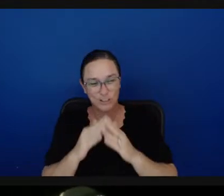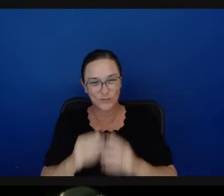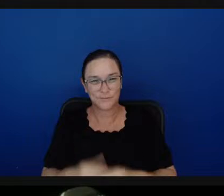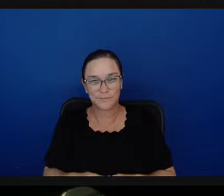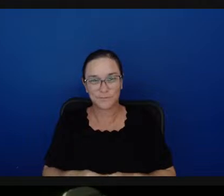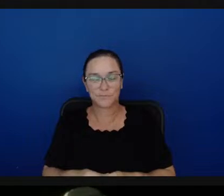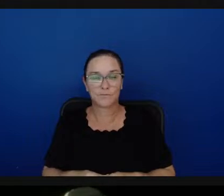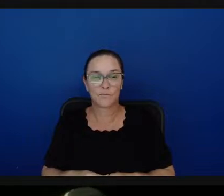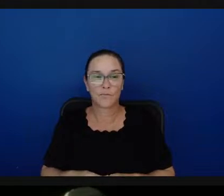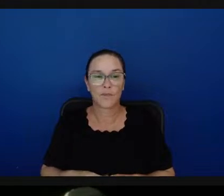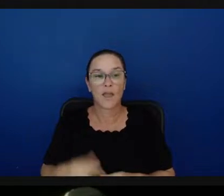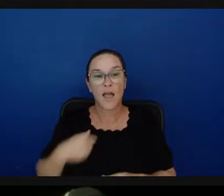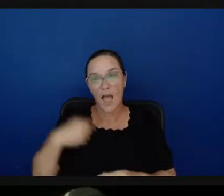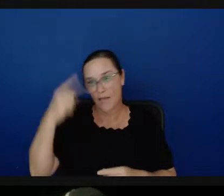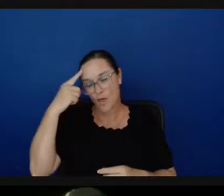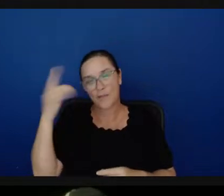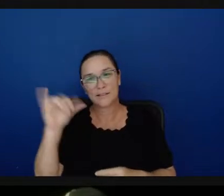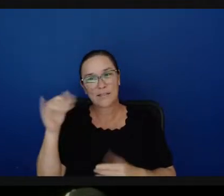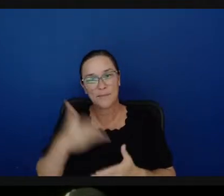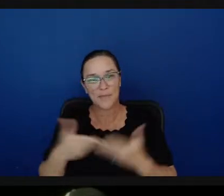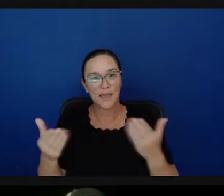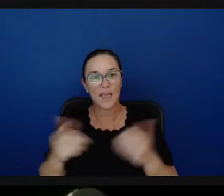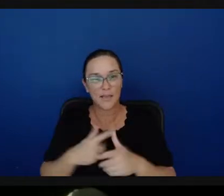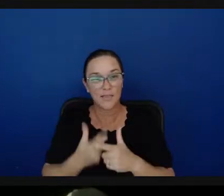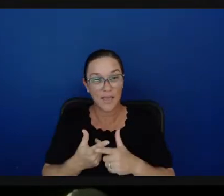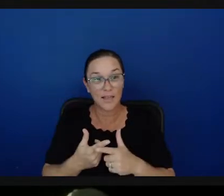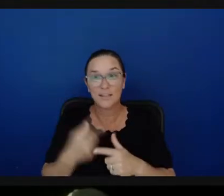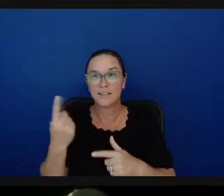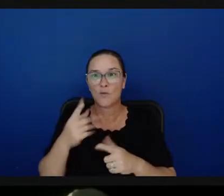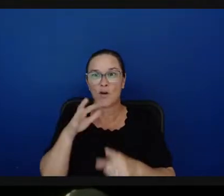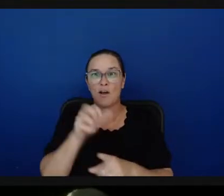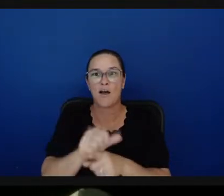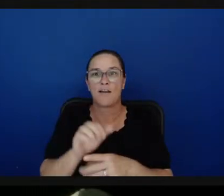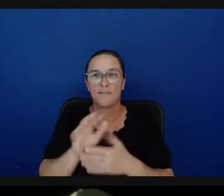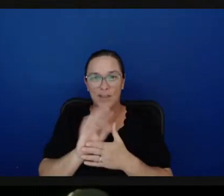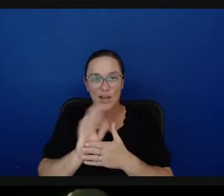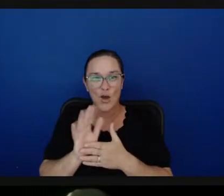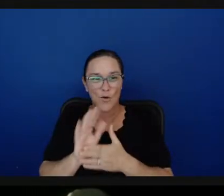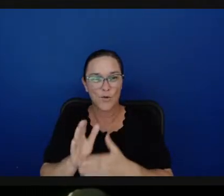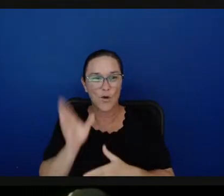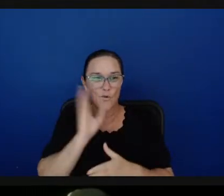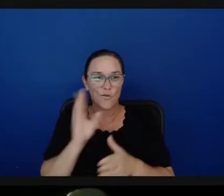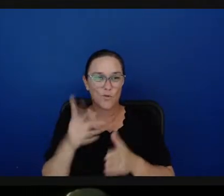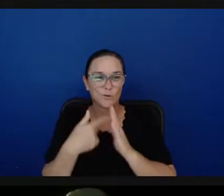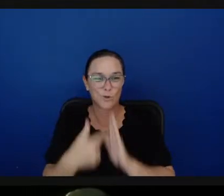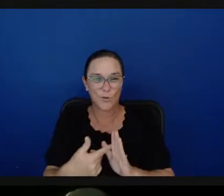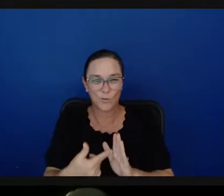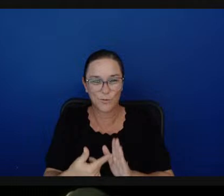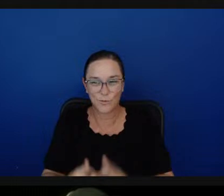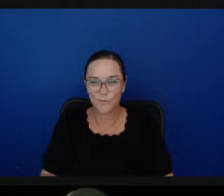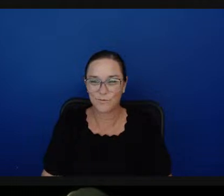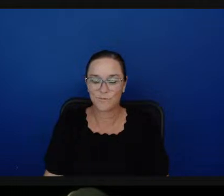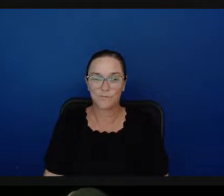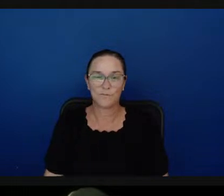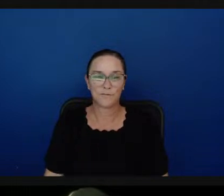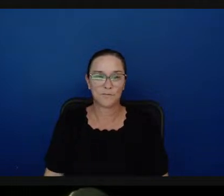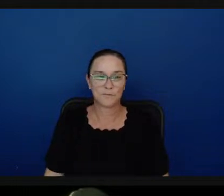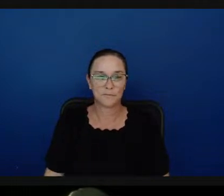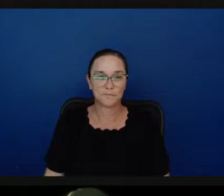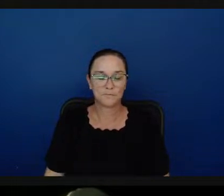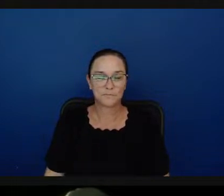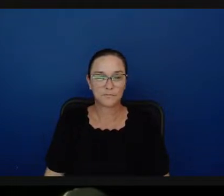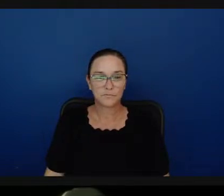because I was thinking a similar thing, and then the US just put out a video which we'll get to shortly here. All right, cool. But yeah,